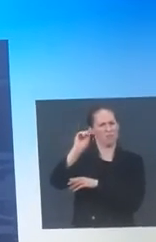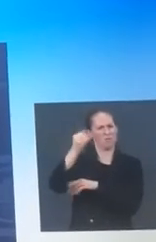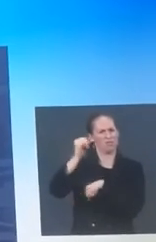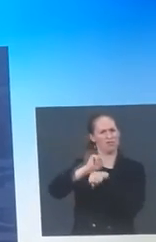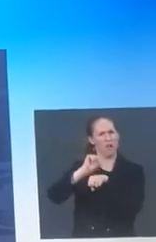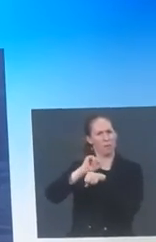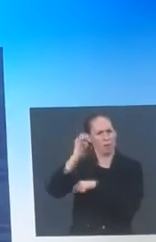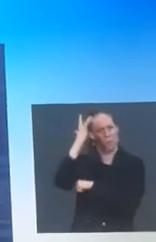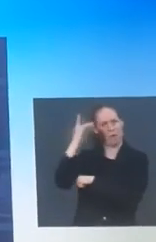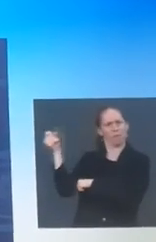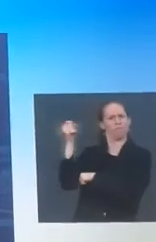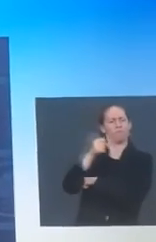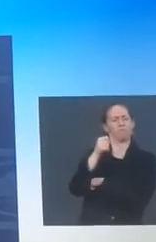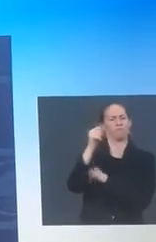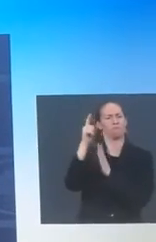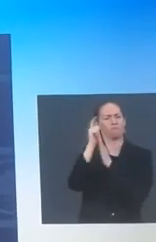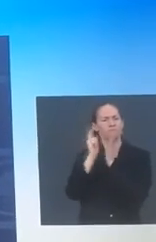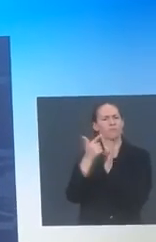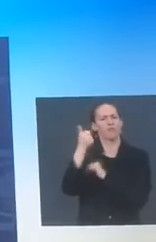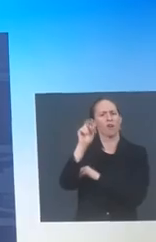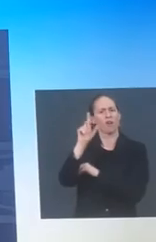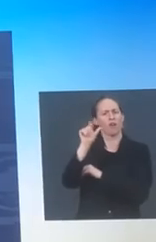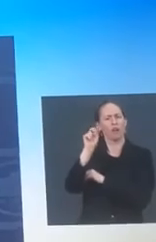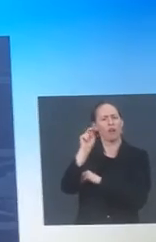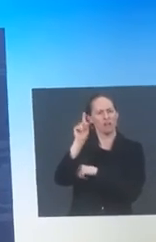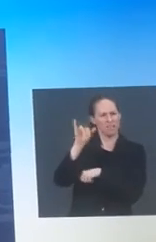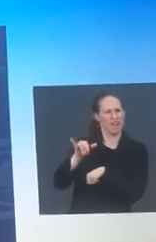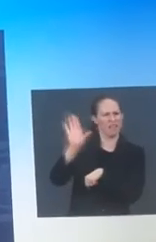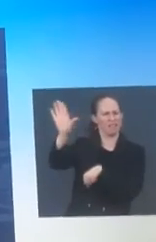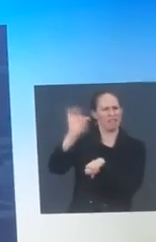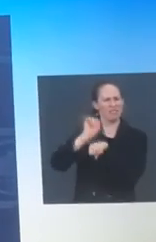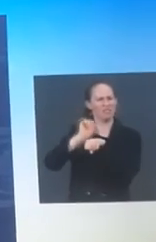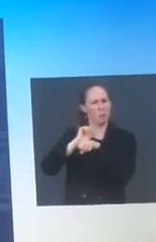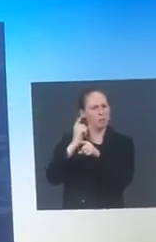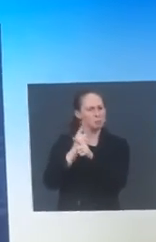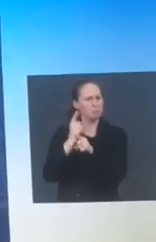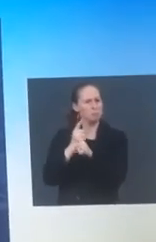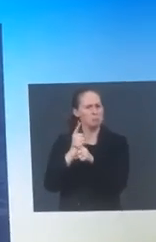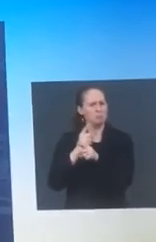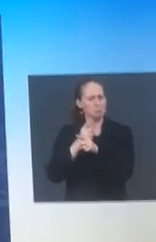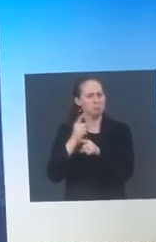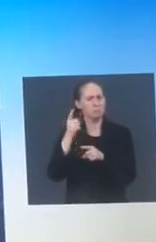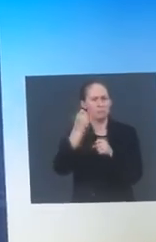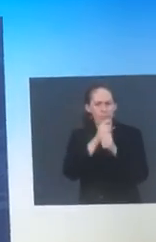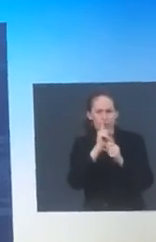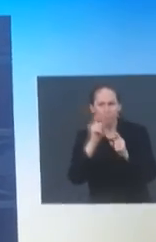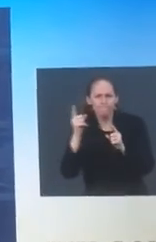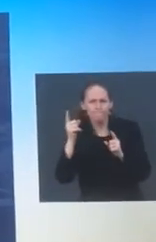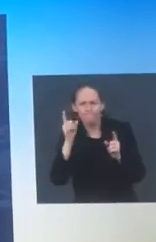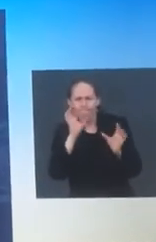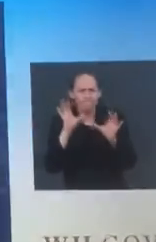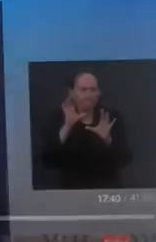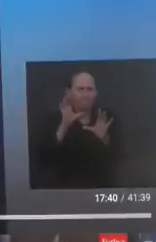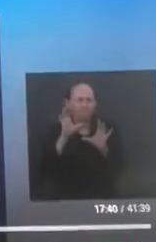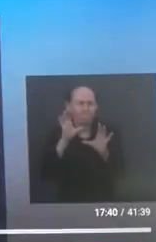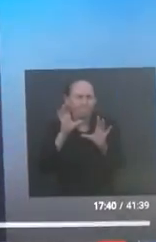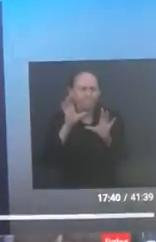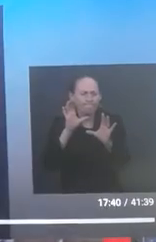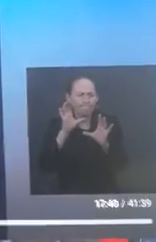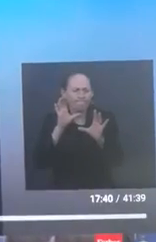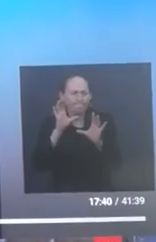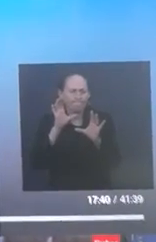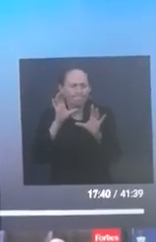under. That is exactly what the attorney general is doing. And those are the actions that people can watch from this administration. Next. As the public.